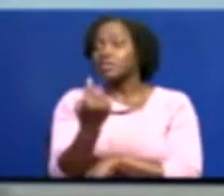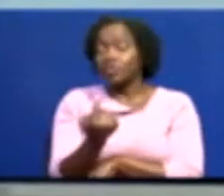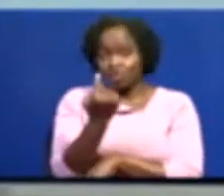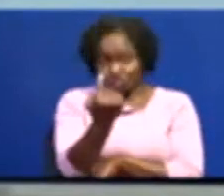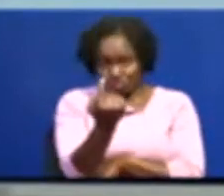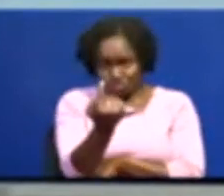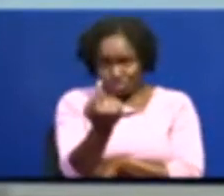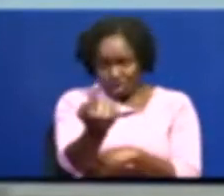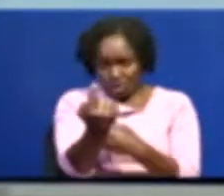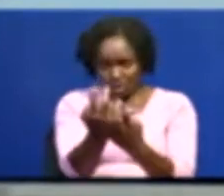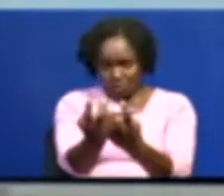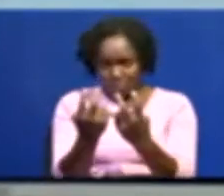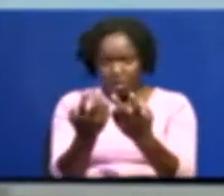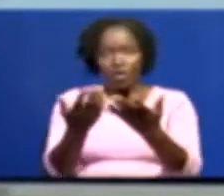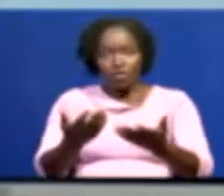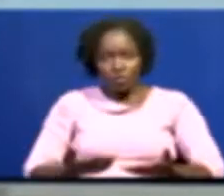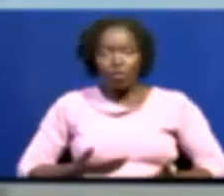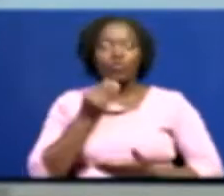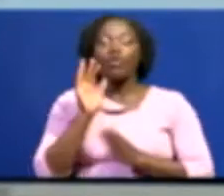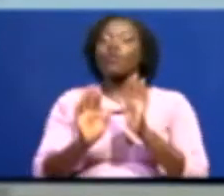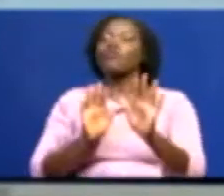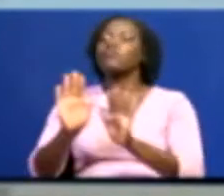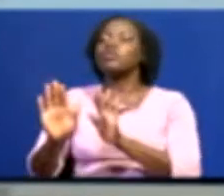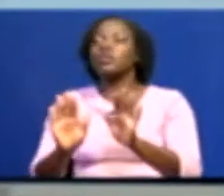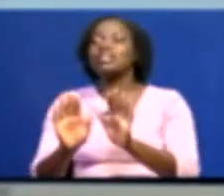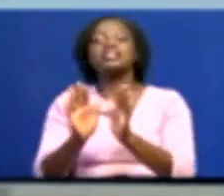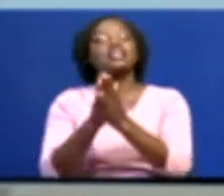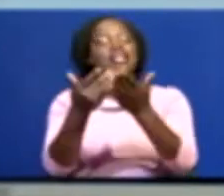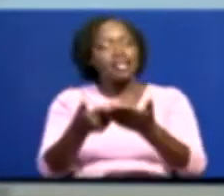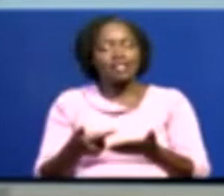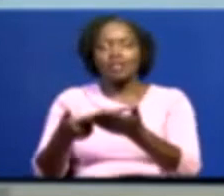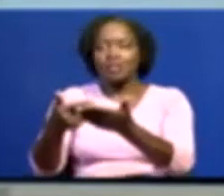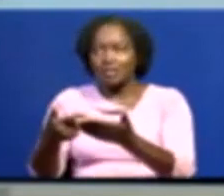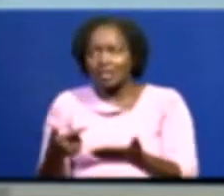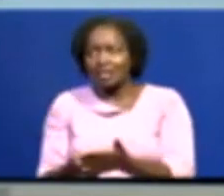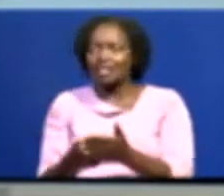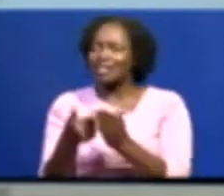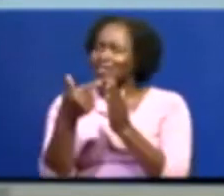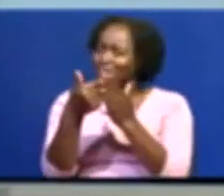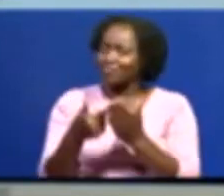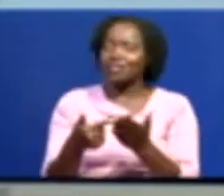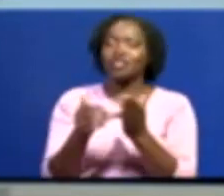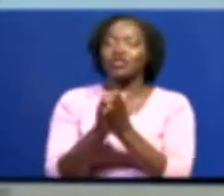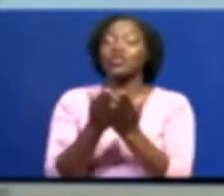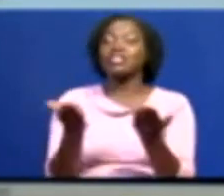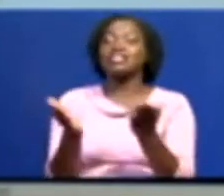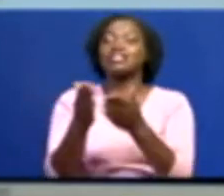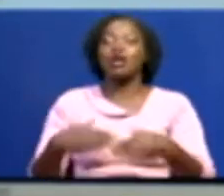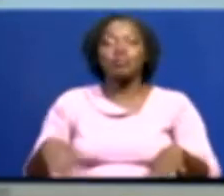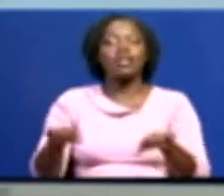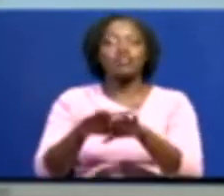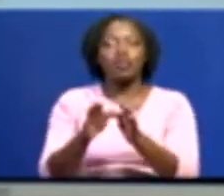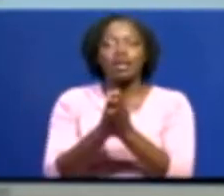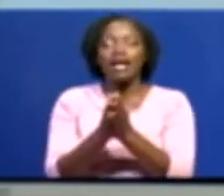My dear viewers, to welcome me to your homes, of course figuratively, as I bring you thought-provoking discussions on this platform. But